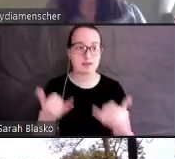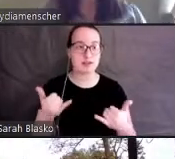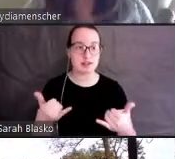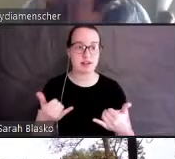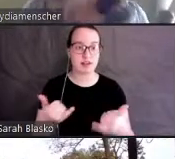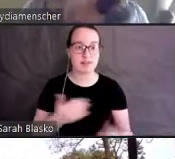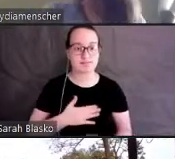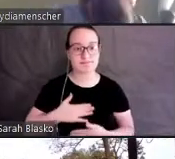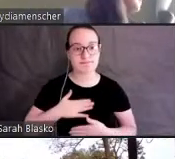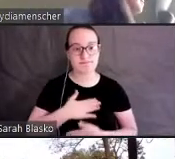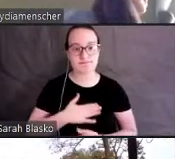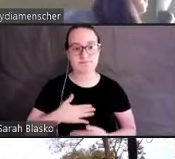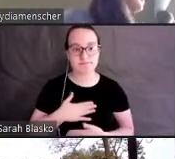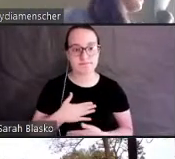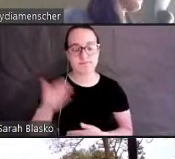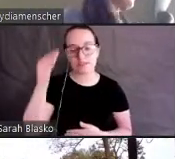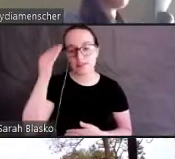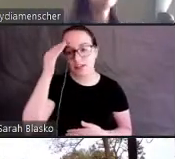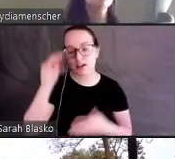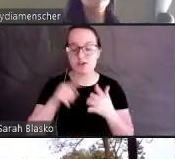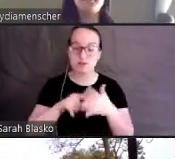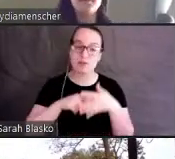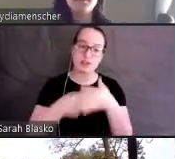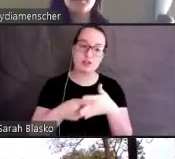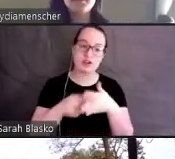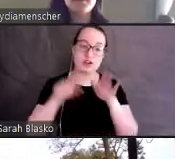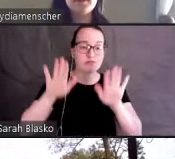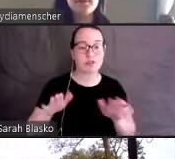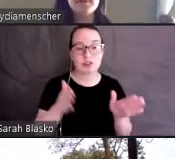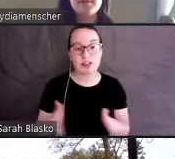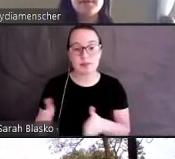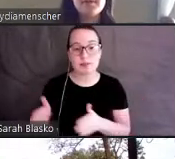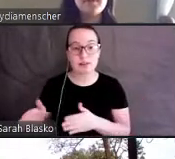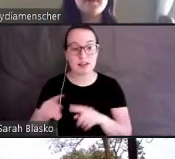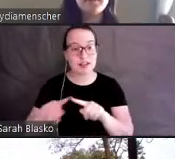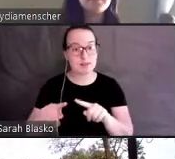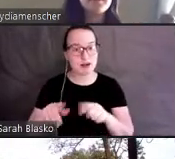kind of start off with great plans, and then life throws us curveballs.